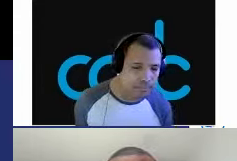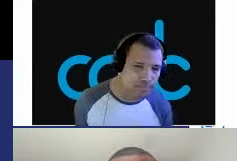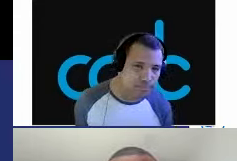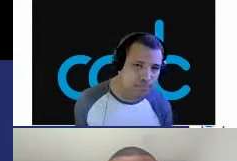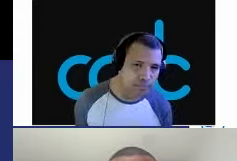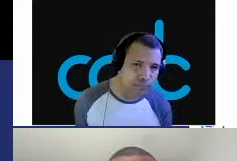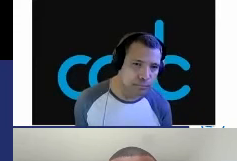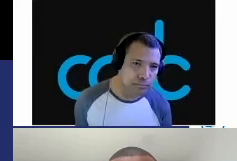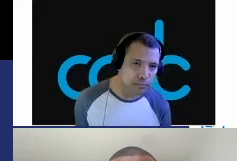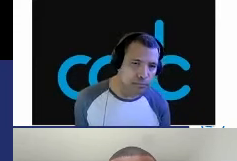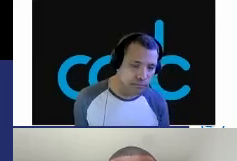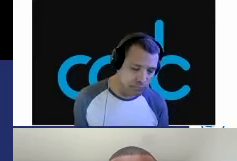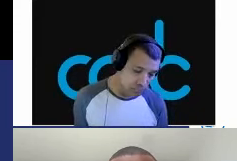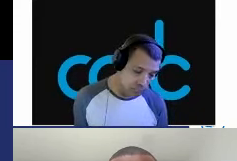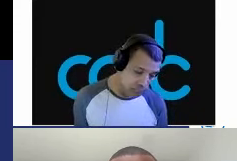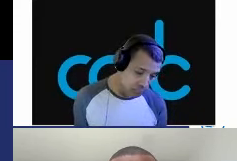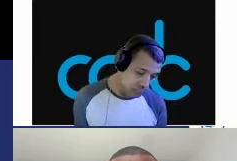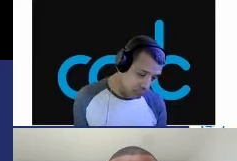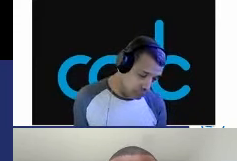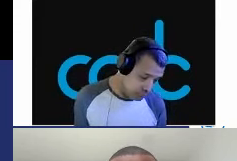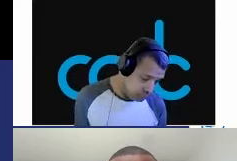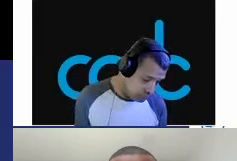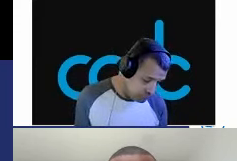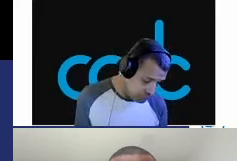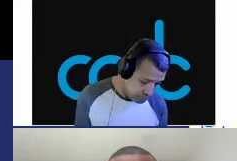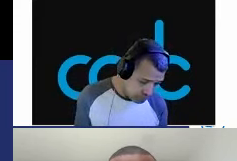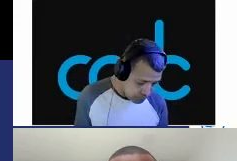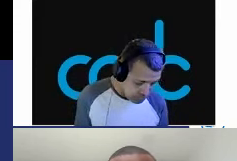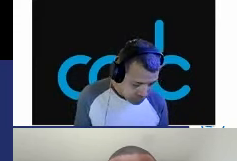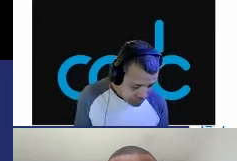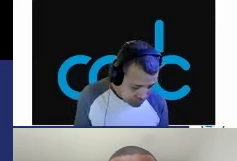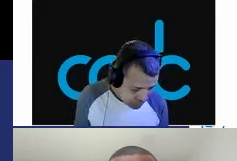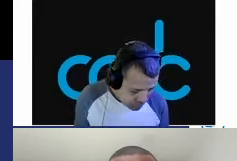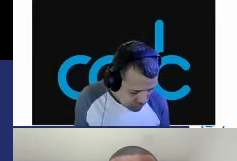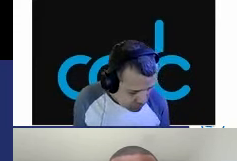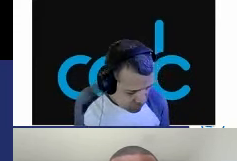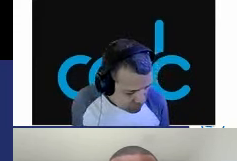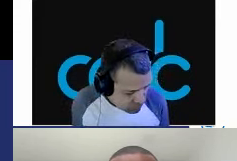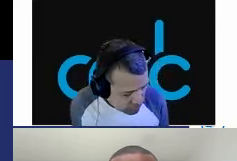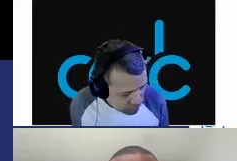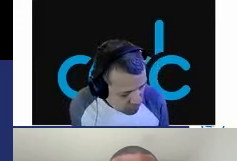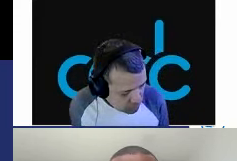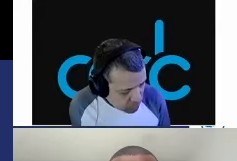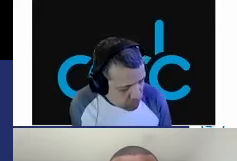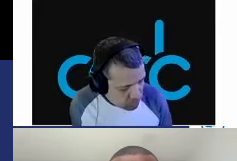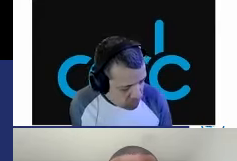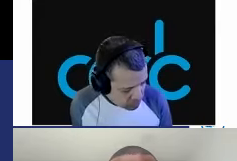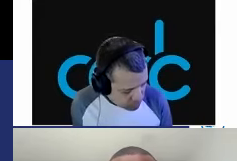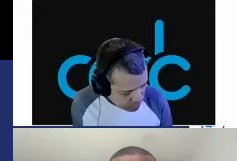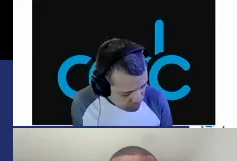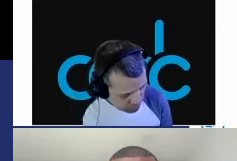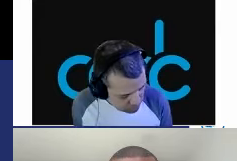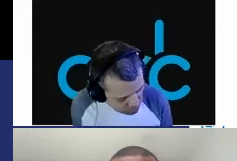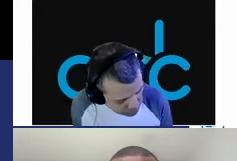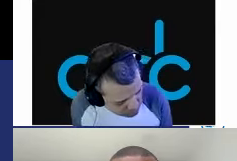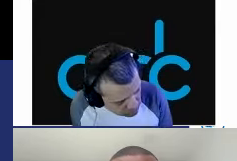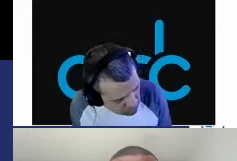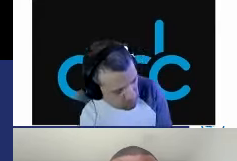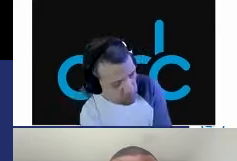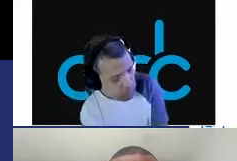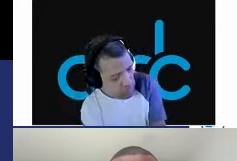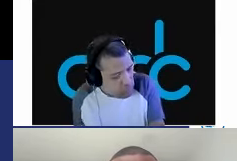stakeholdering organizations that have a great pulse on what are our members and the greater populations asking